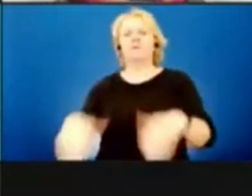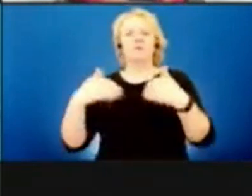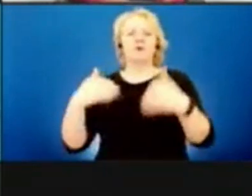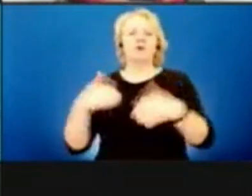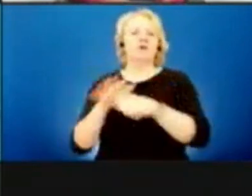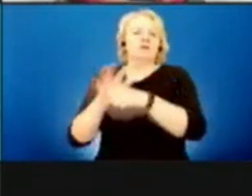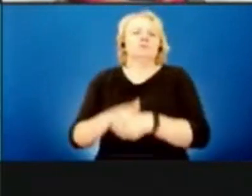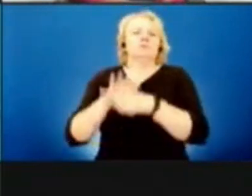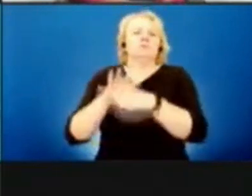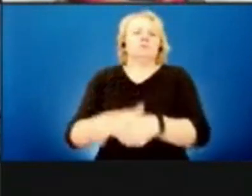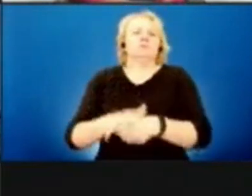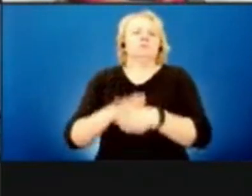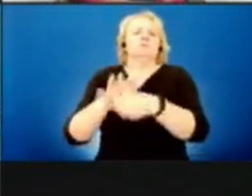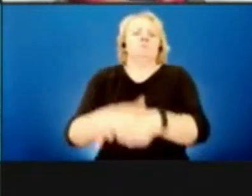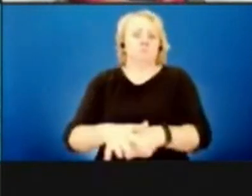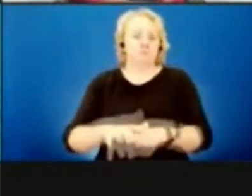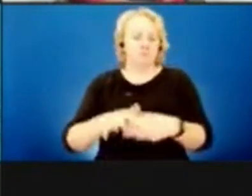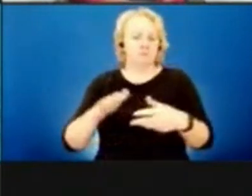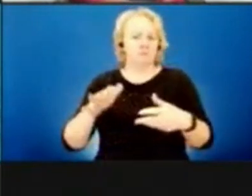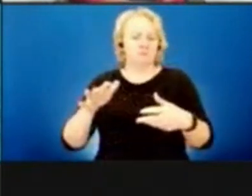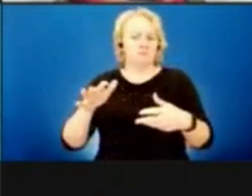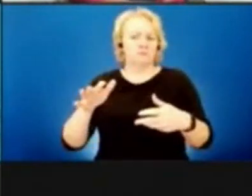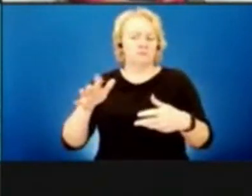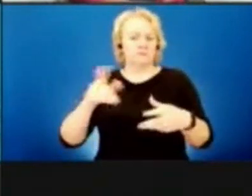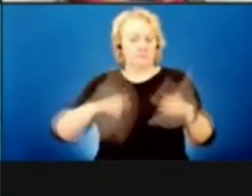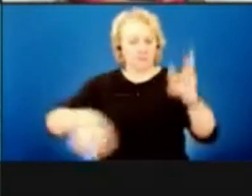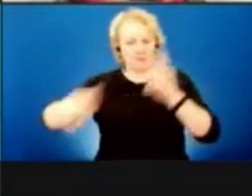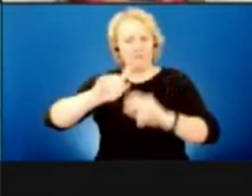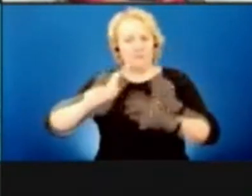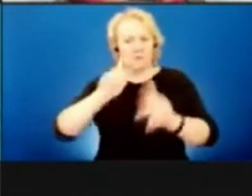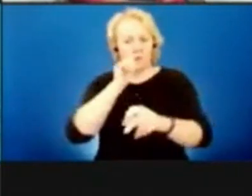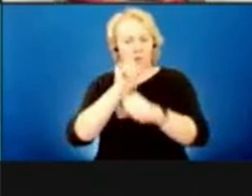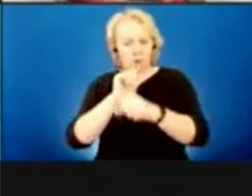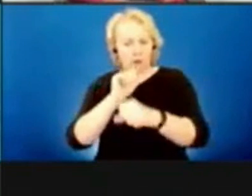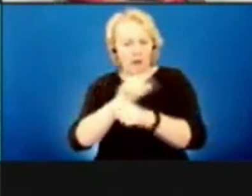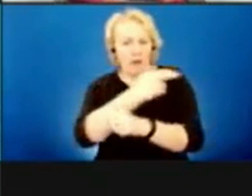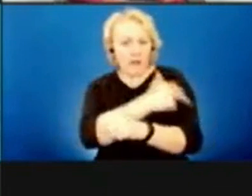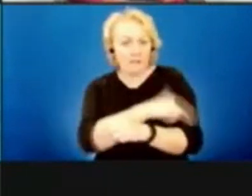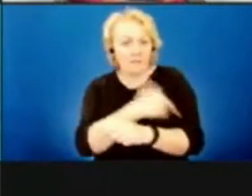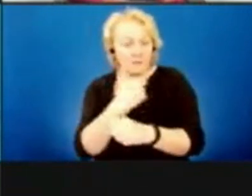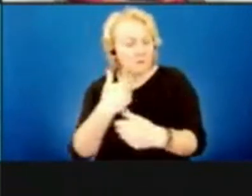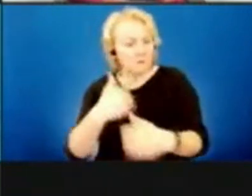on the ability for our staff to